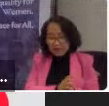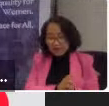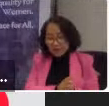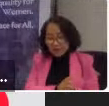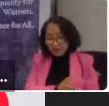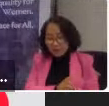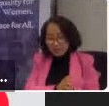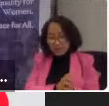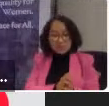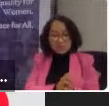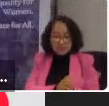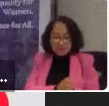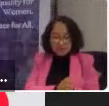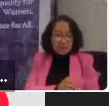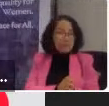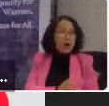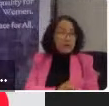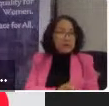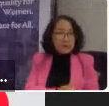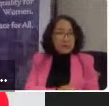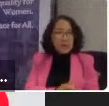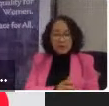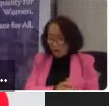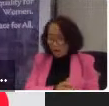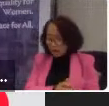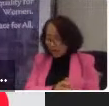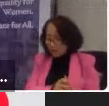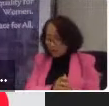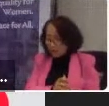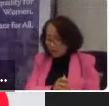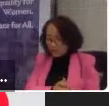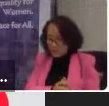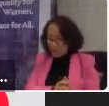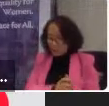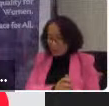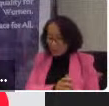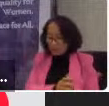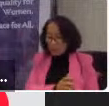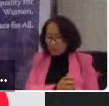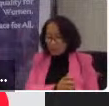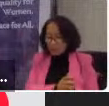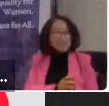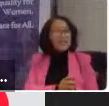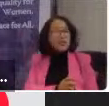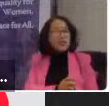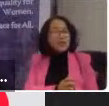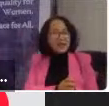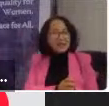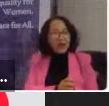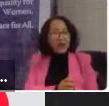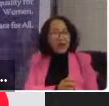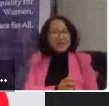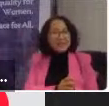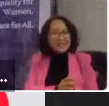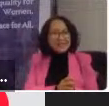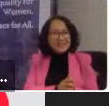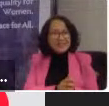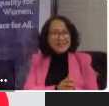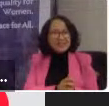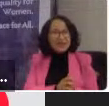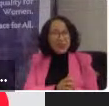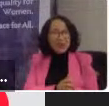these are prerequisites to achieving democracy and long-lasting peace. We look forward to seeing you again on